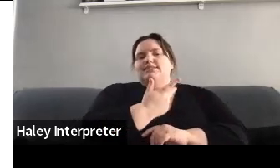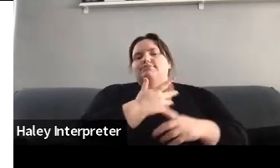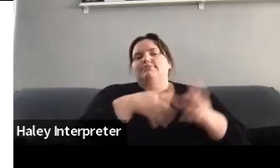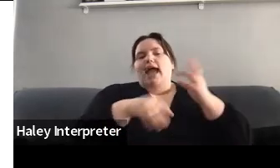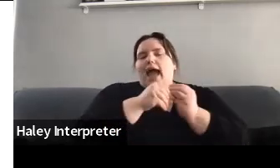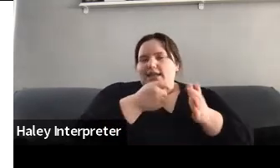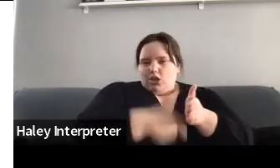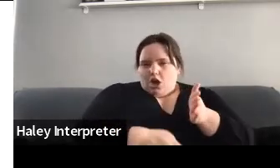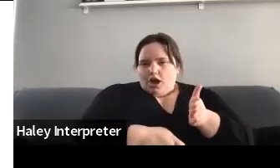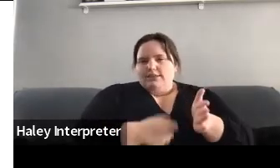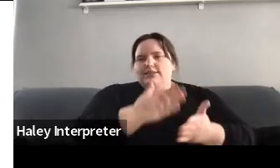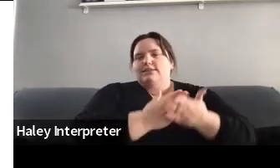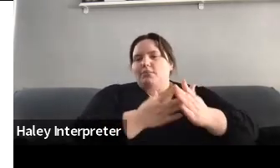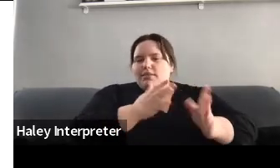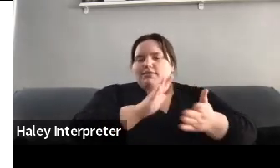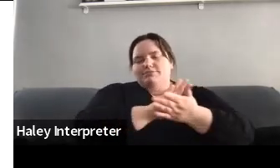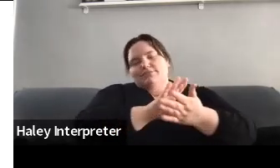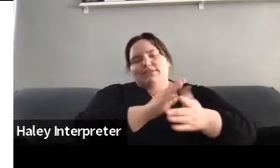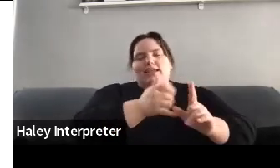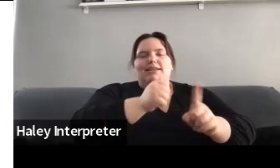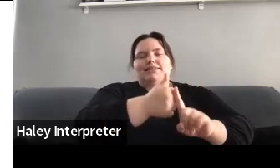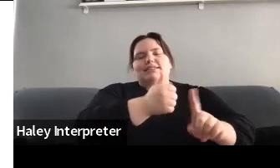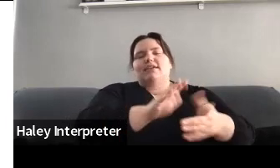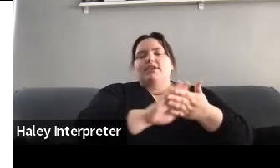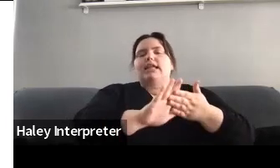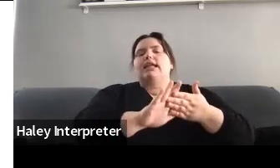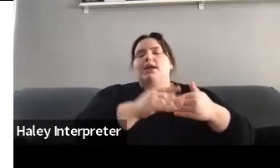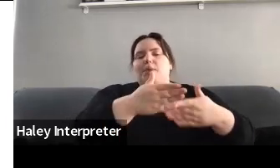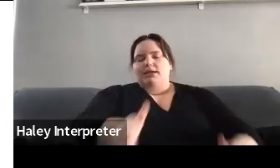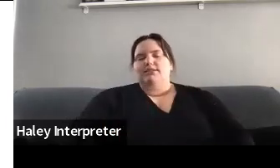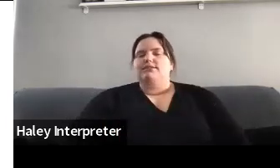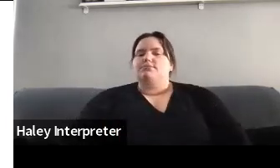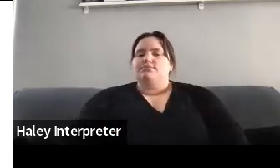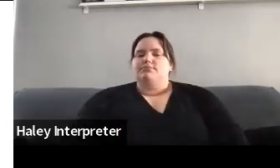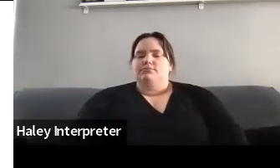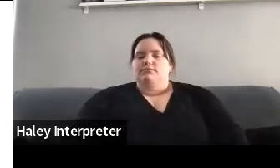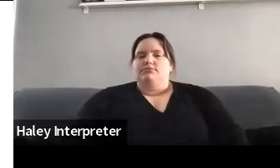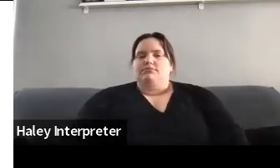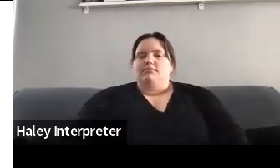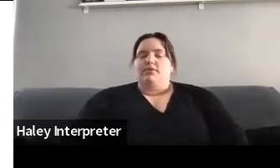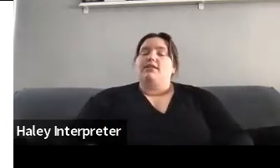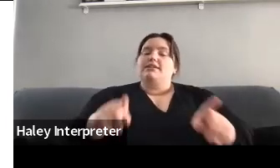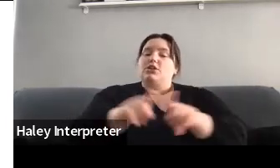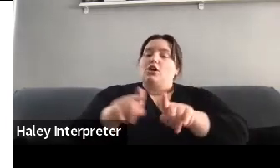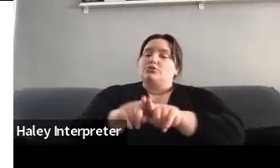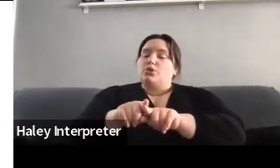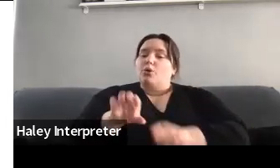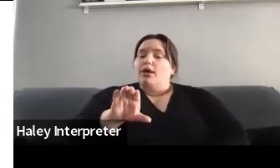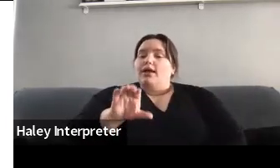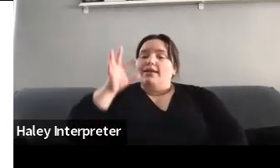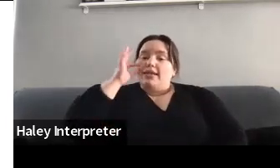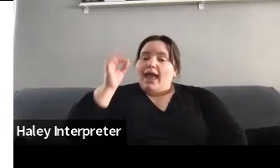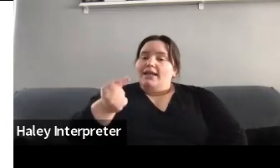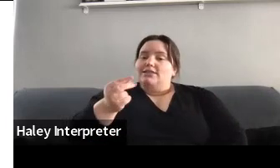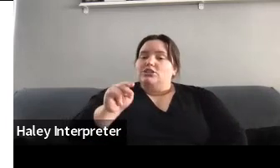to some of these self-cleaning litter boxes. Um, there is also the Cat Genie, which is self-cleaning and